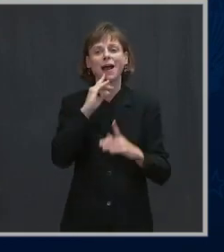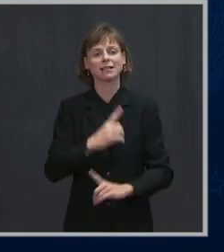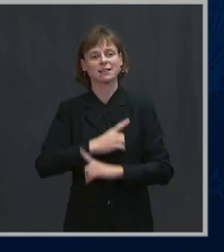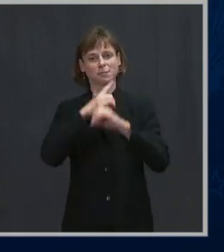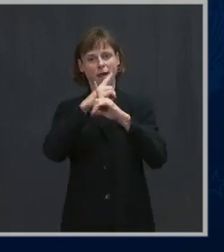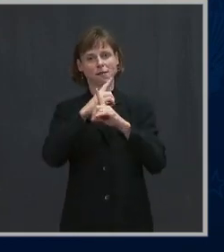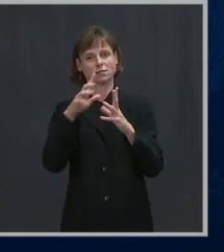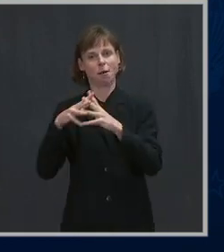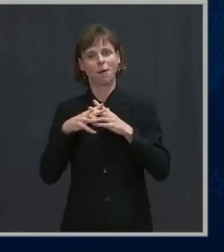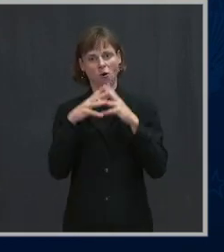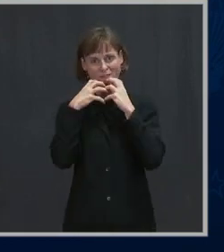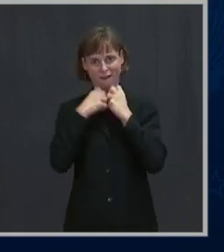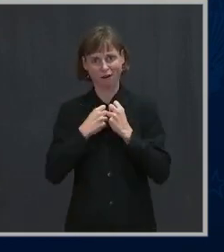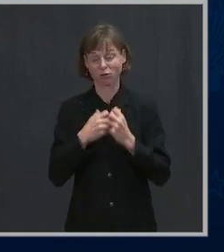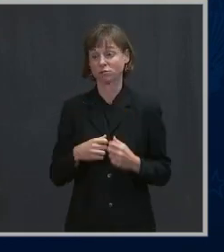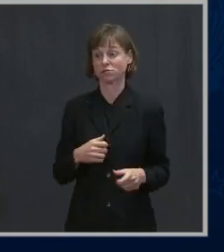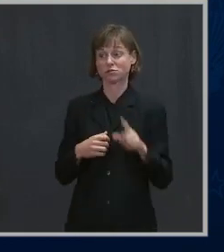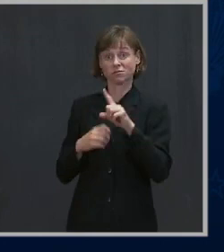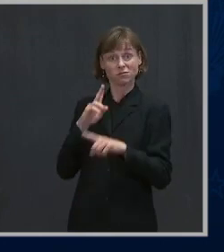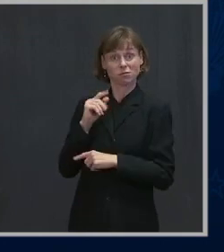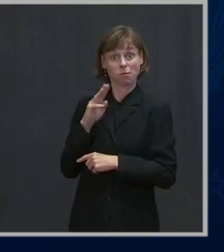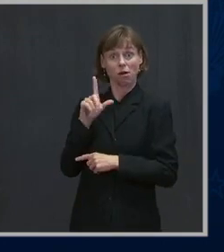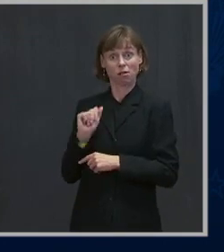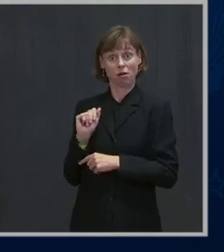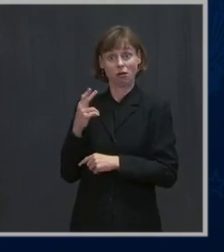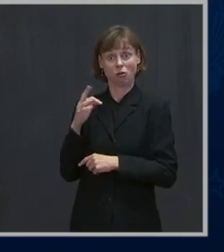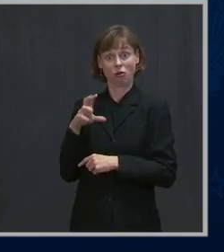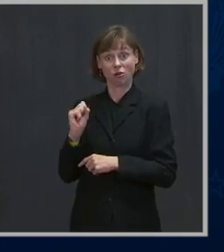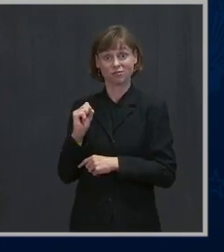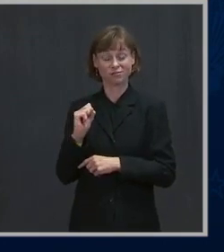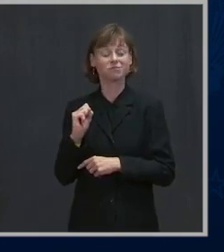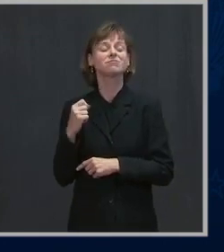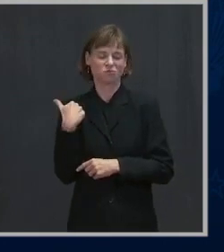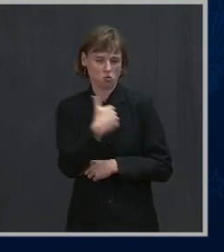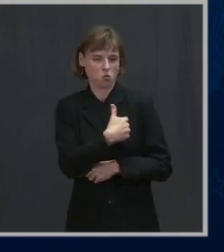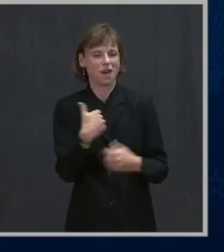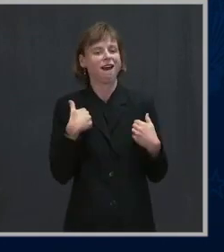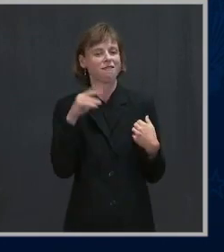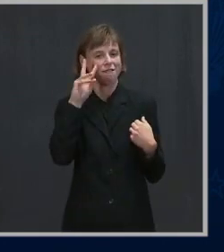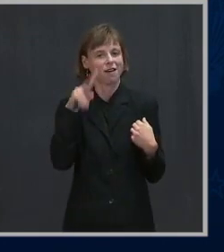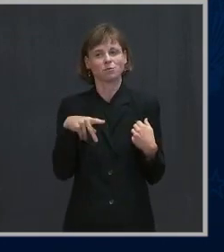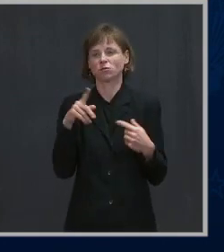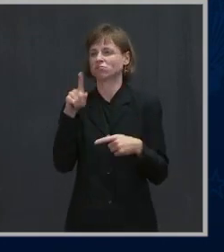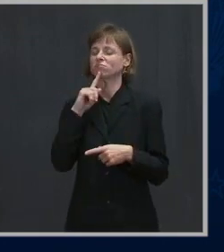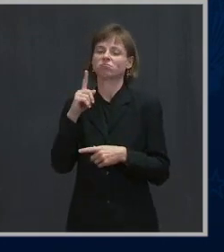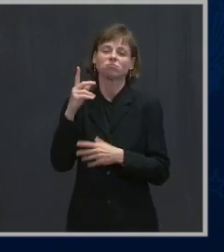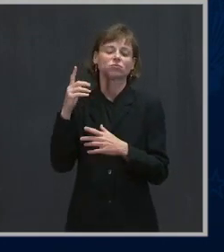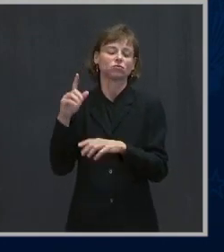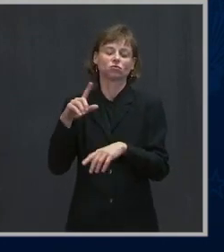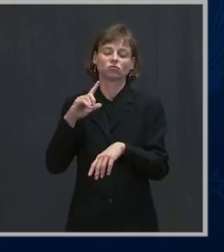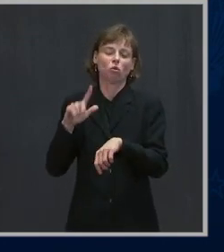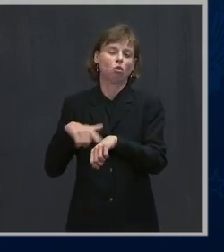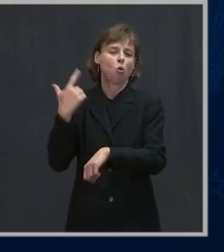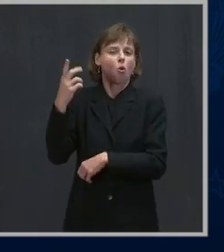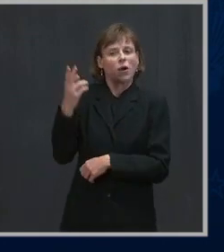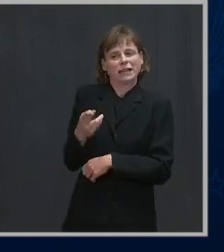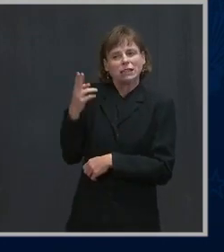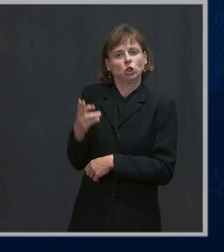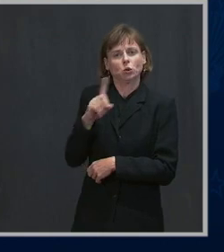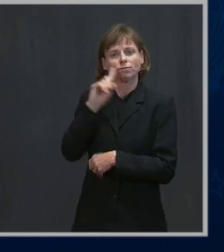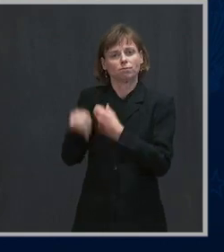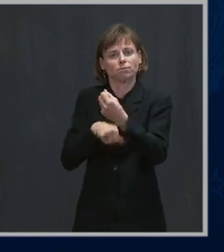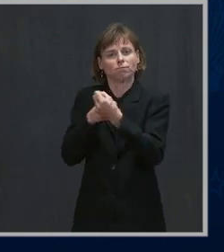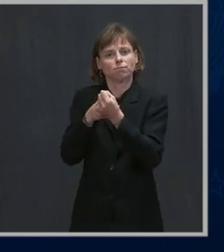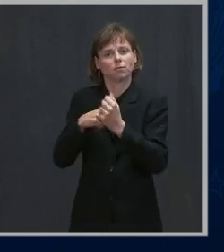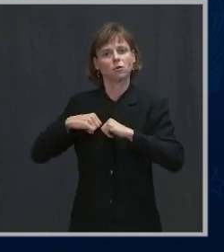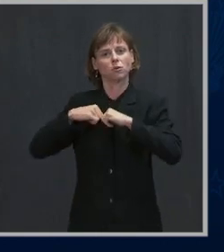harris he has a vice president we have a vice president with a long track record of standing up for the security of